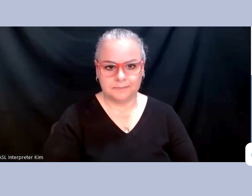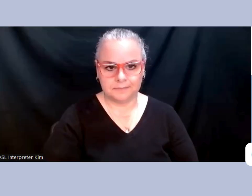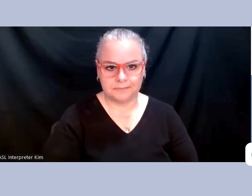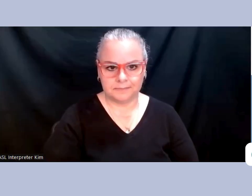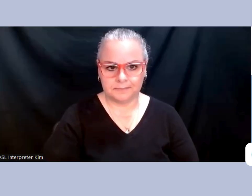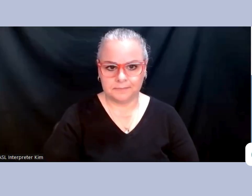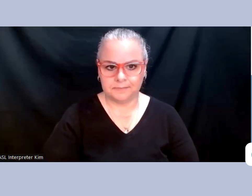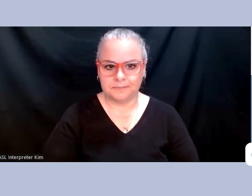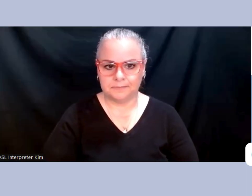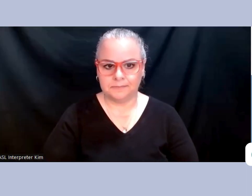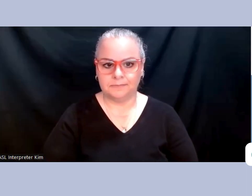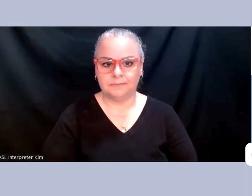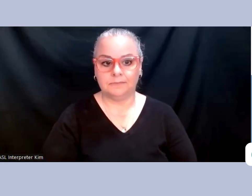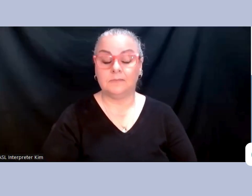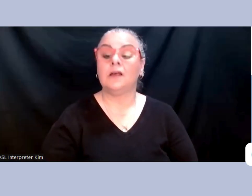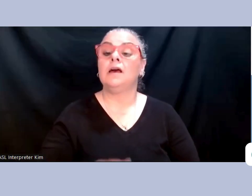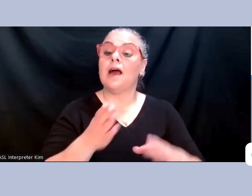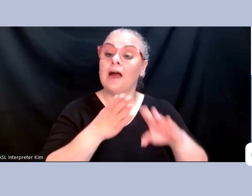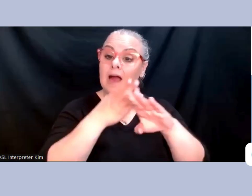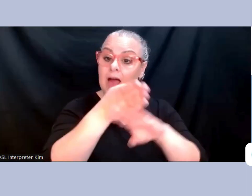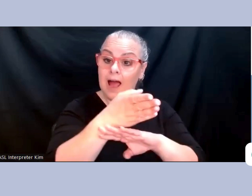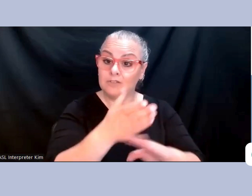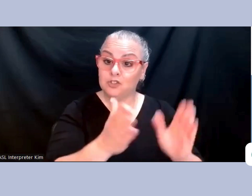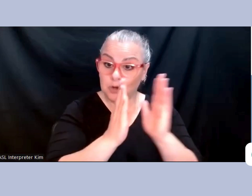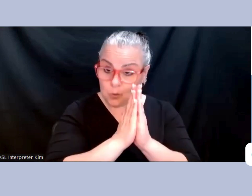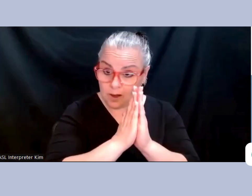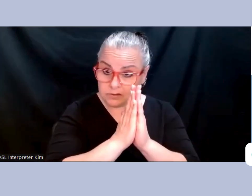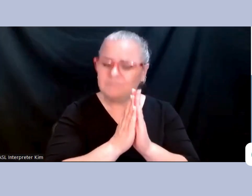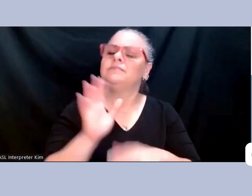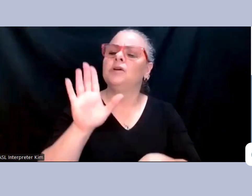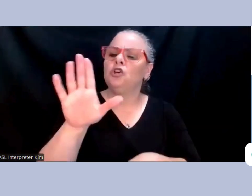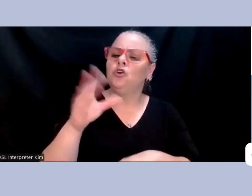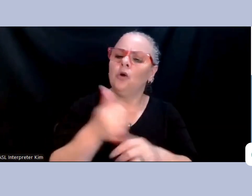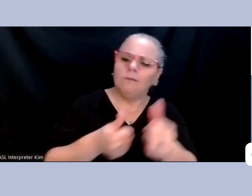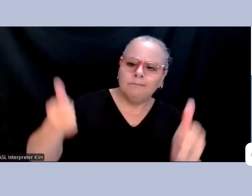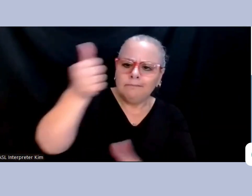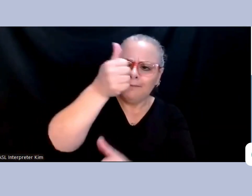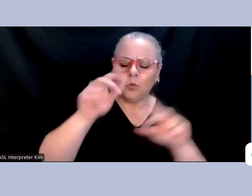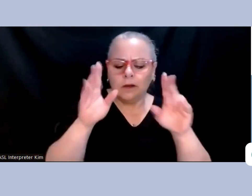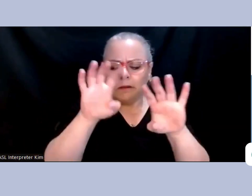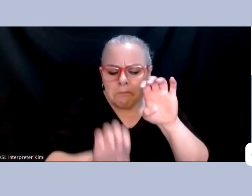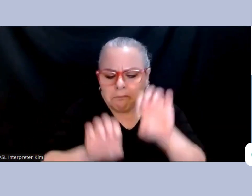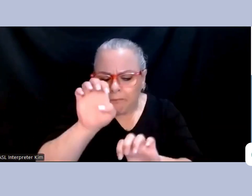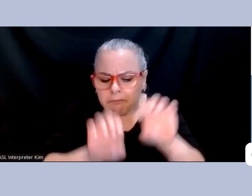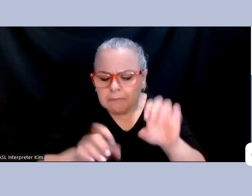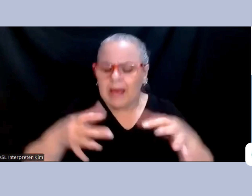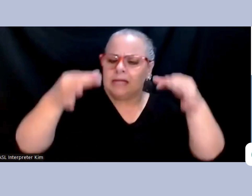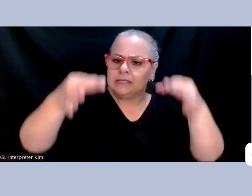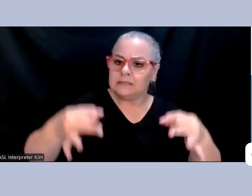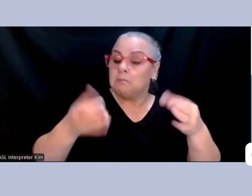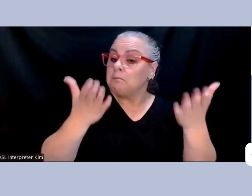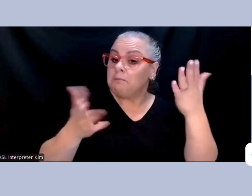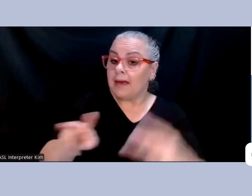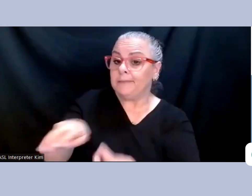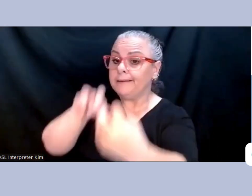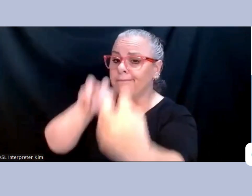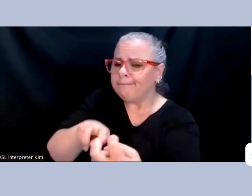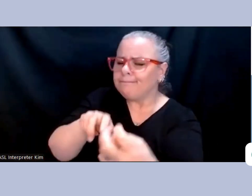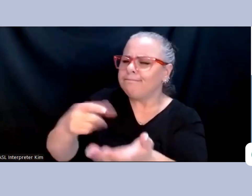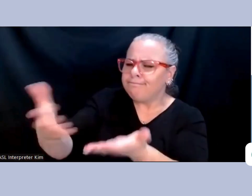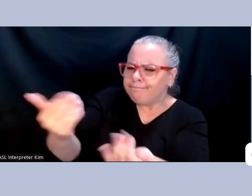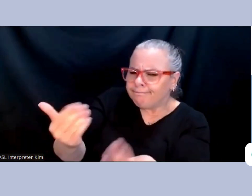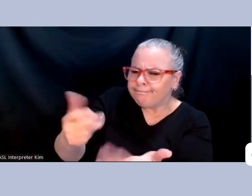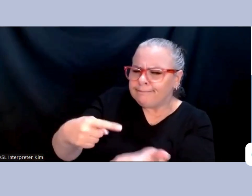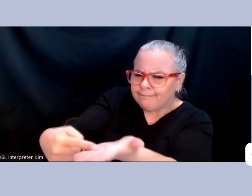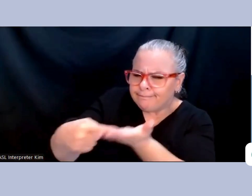Once you make your request, your employer will evaluate it and make a decision. They may want to discuss it with you first to get a better